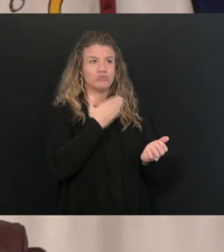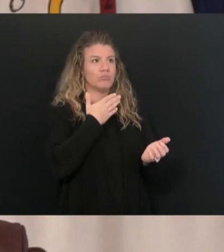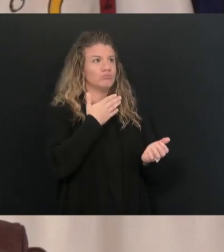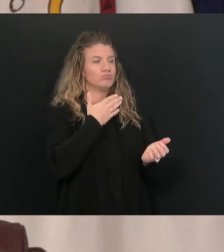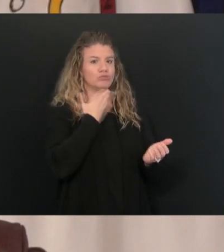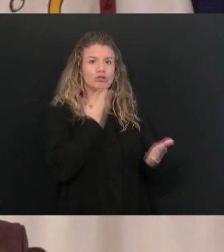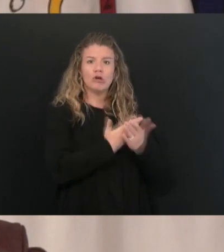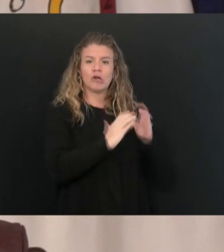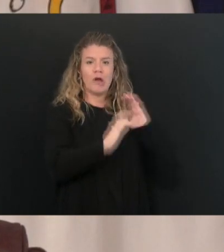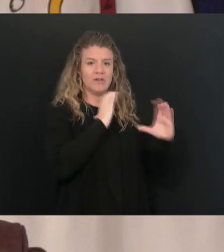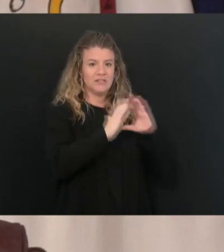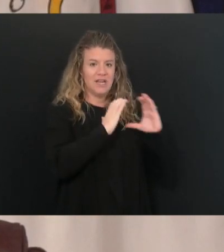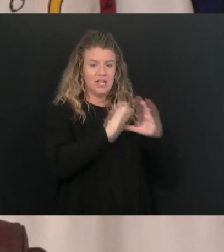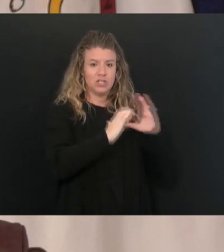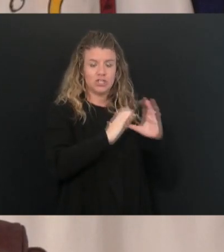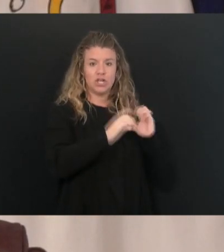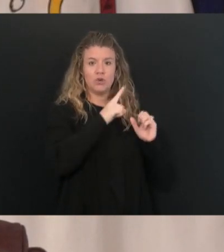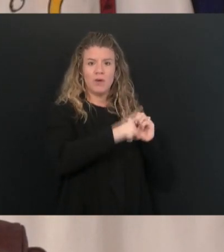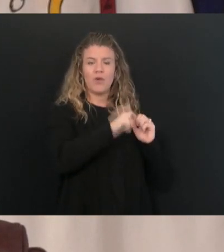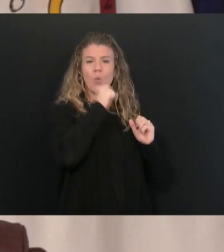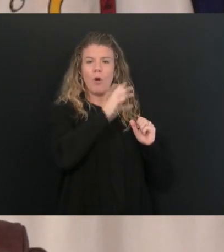young lady that I think's heading up that